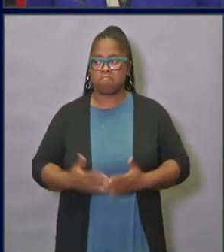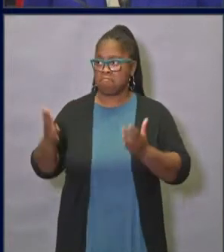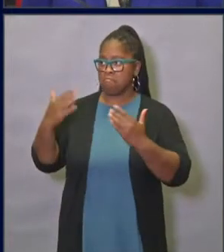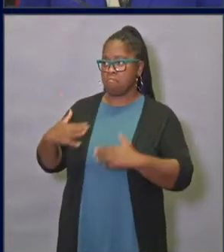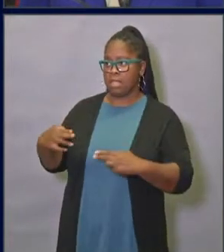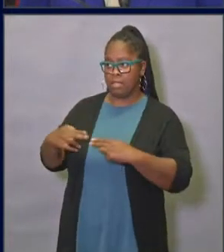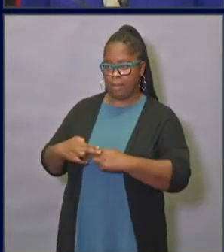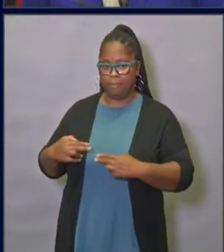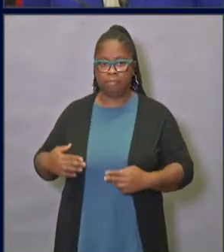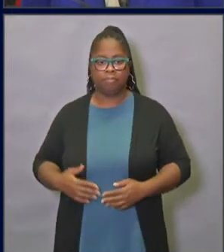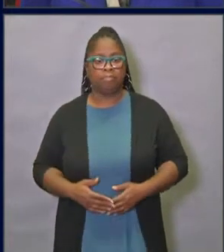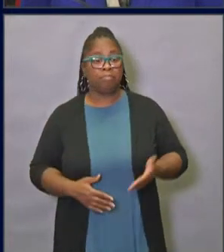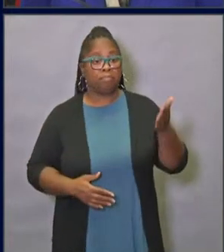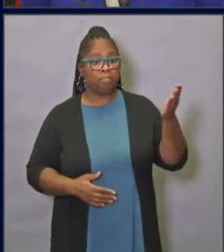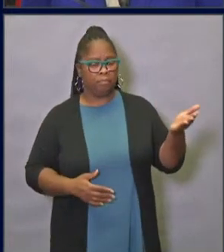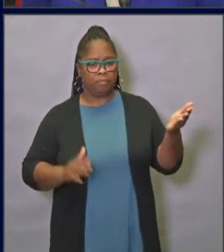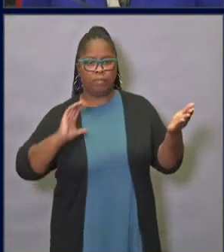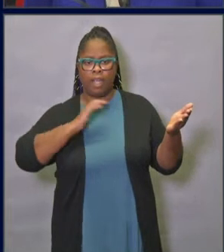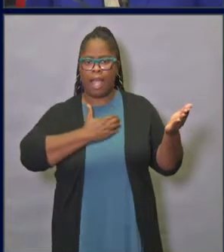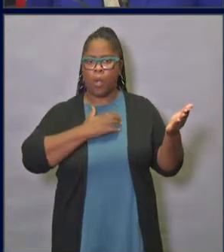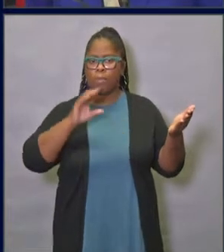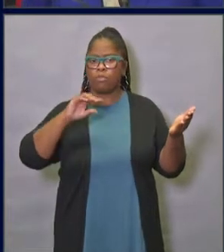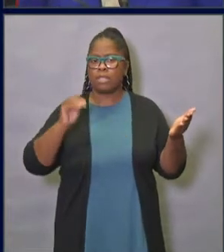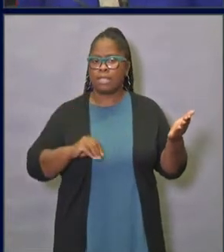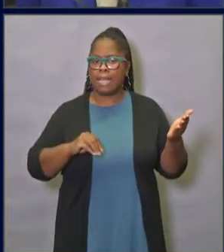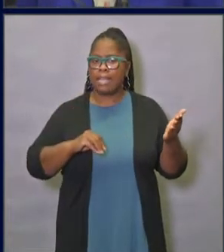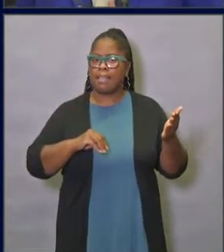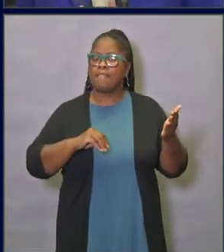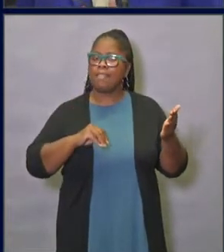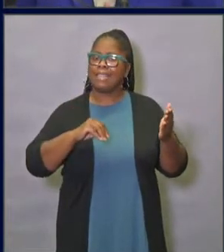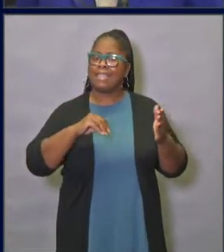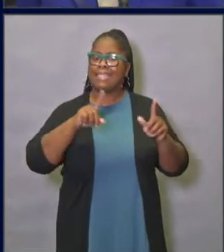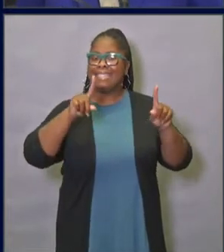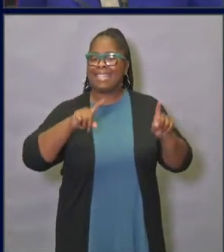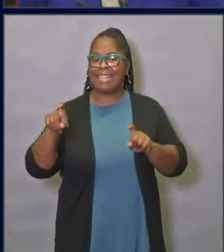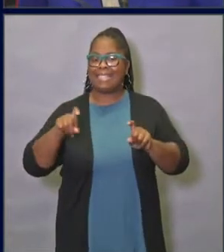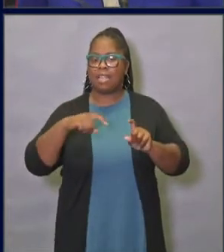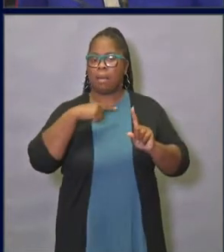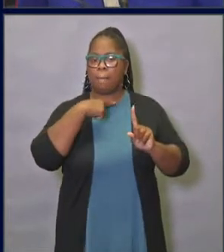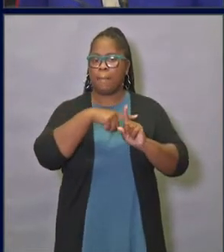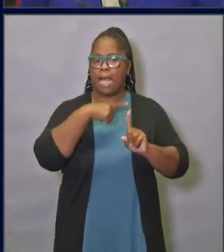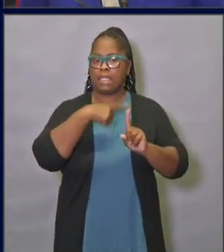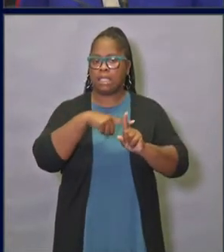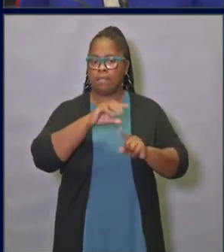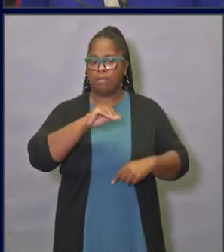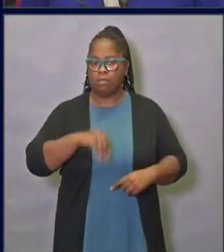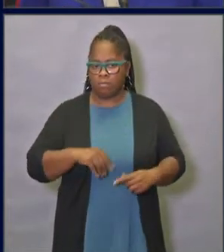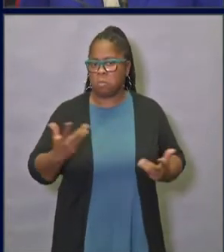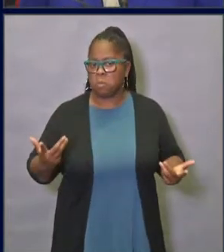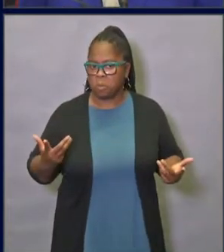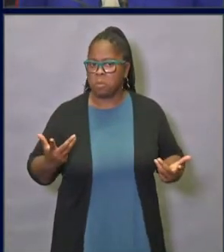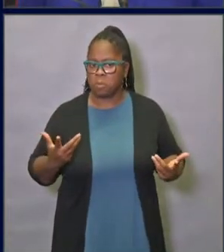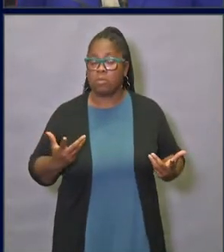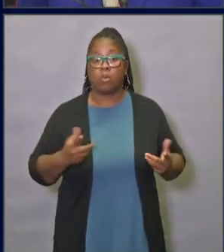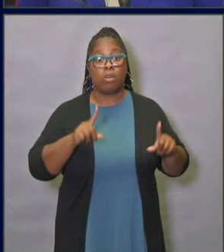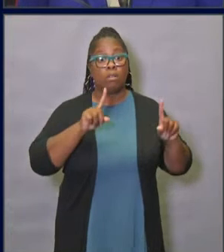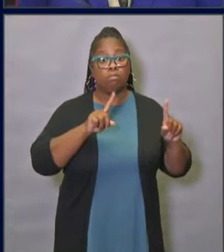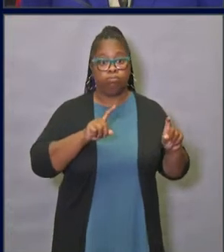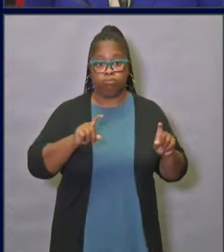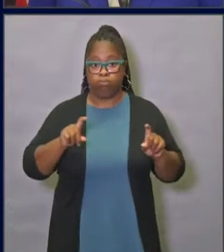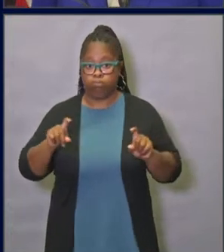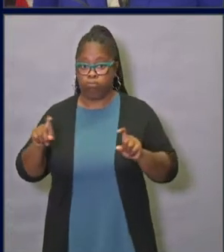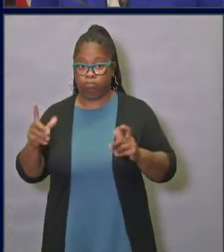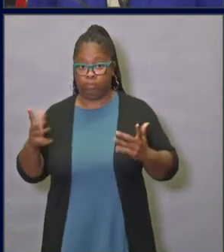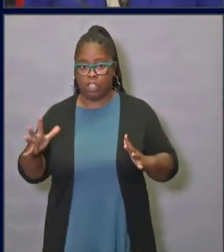This slide shows our percent of test positivity, or the percentage of tests that are done and